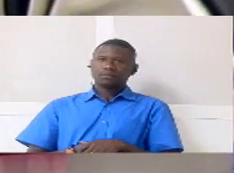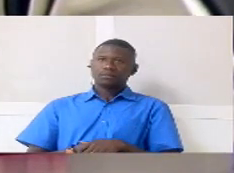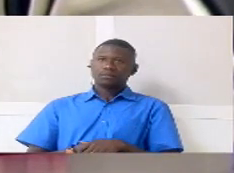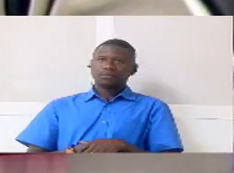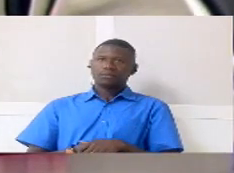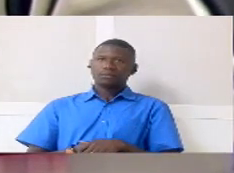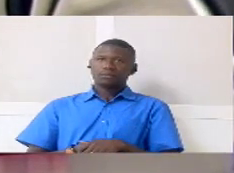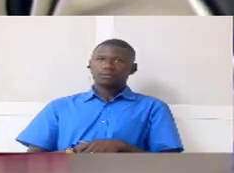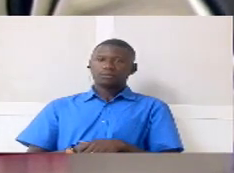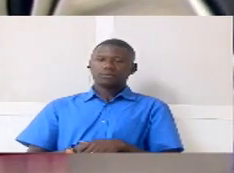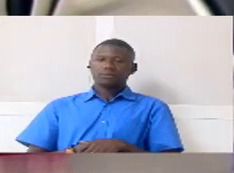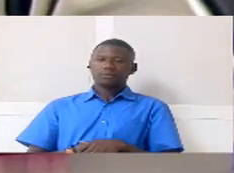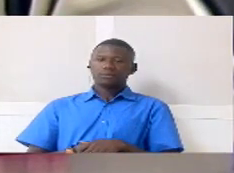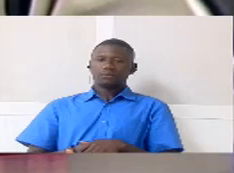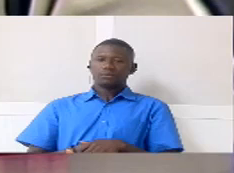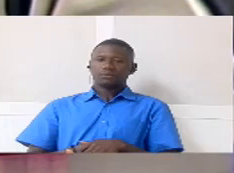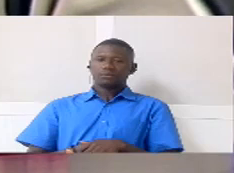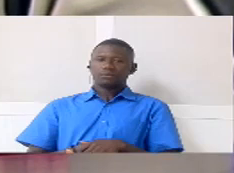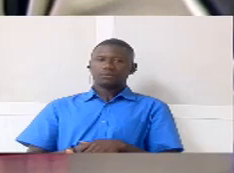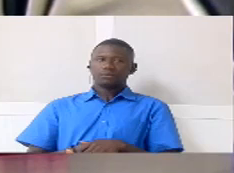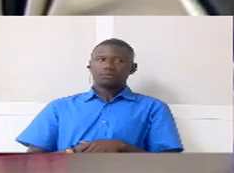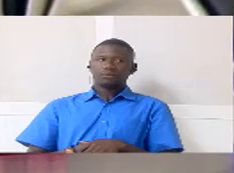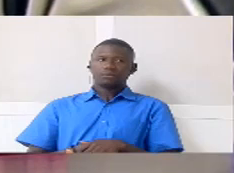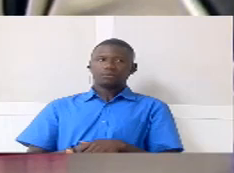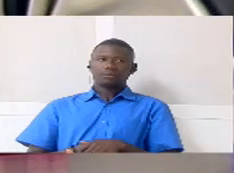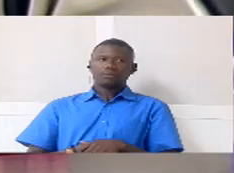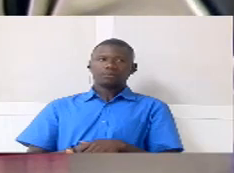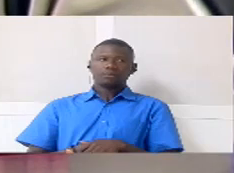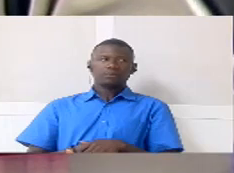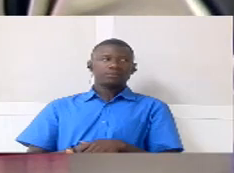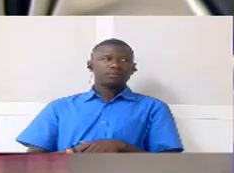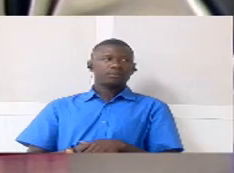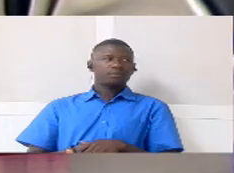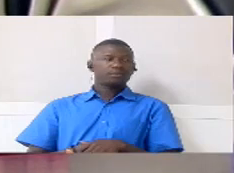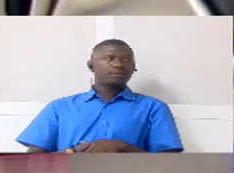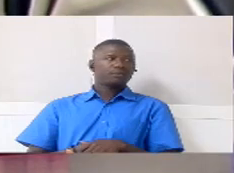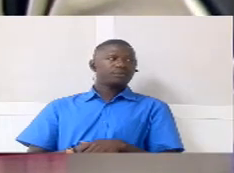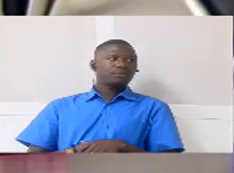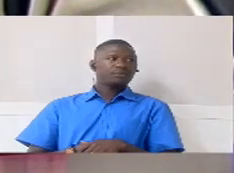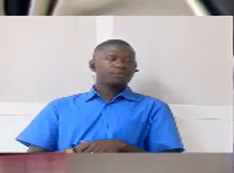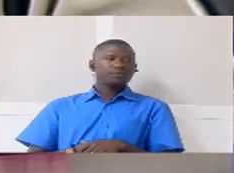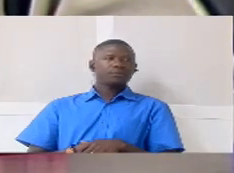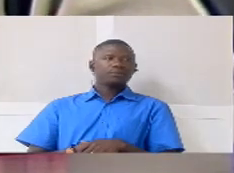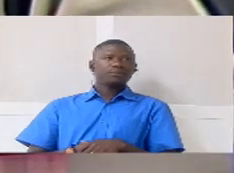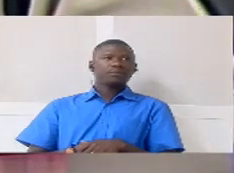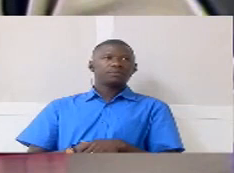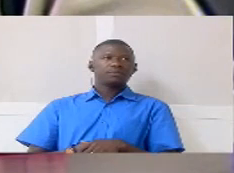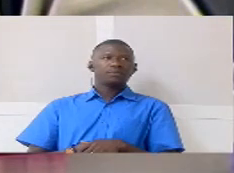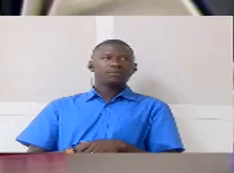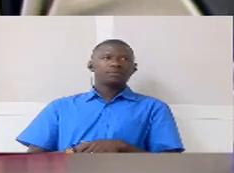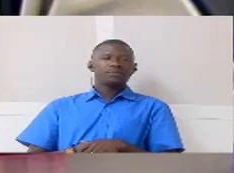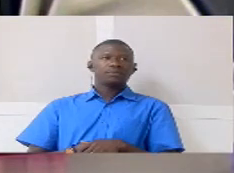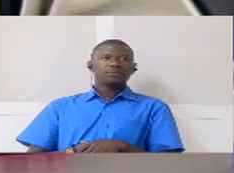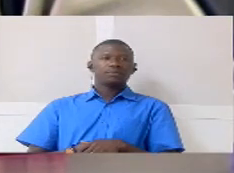ber kaito men dala wole sikeno wo siloti hanifo wo filo nata ke wole kono waira manke wulu nyala kasoko no wo